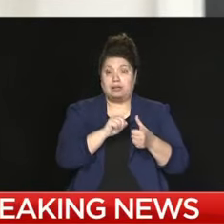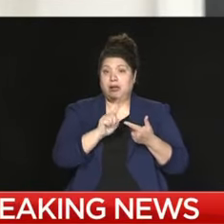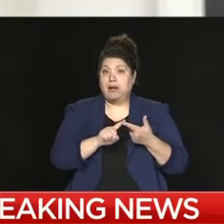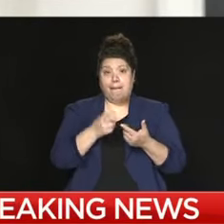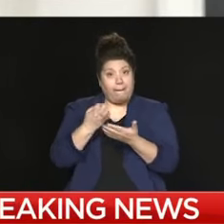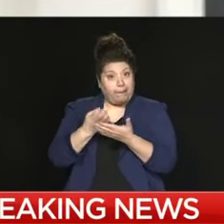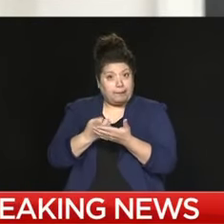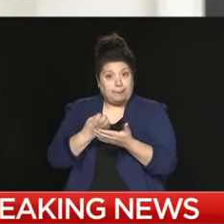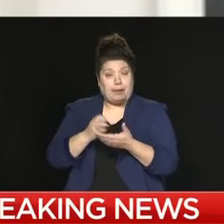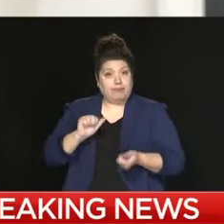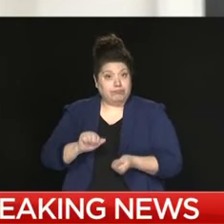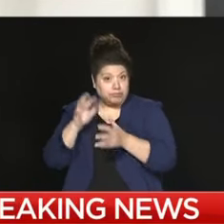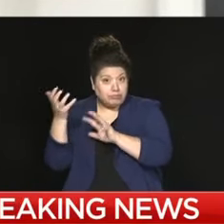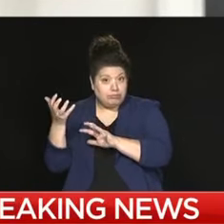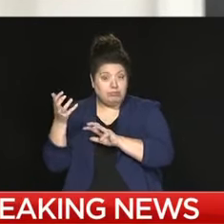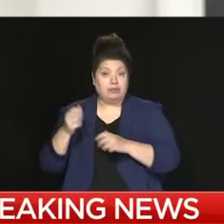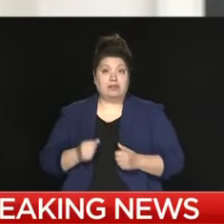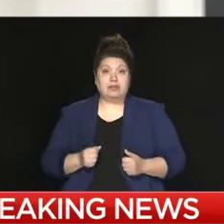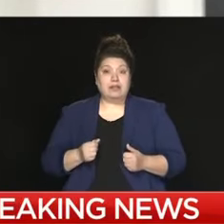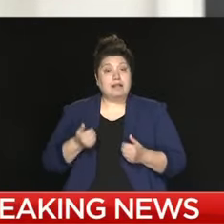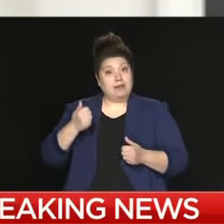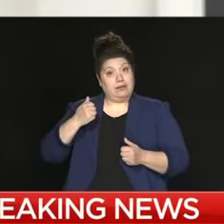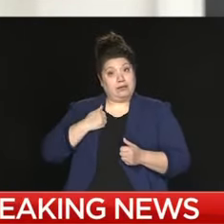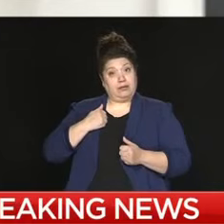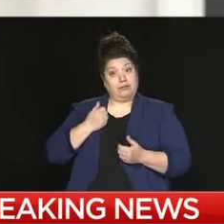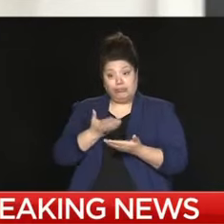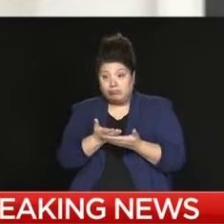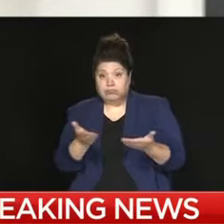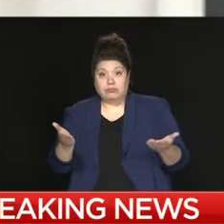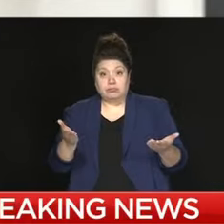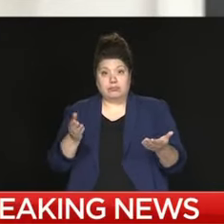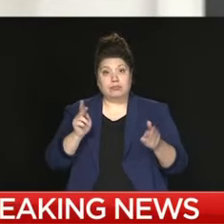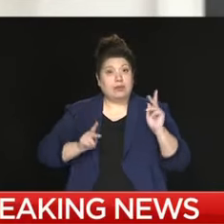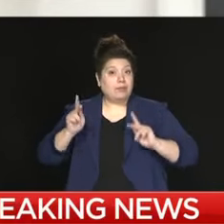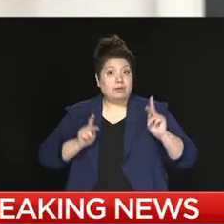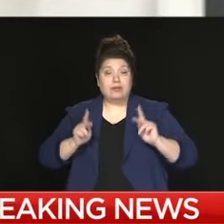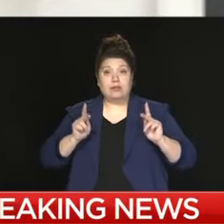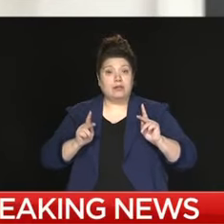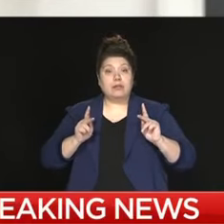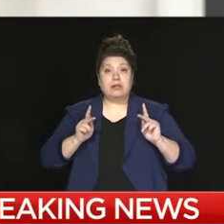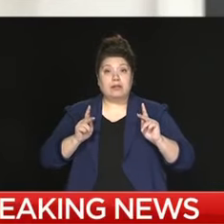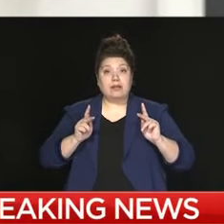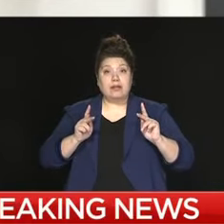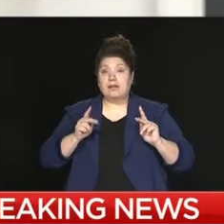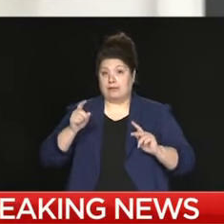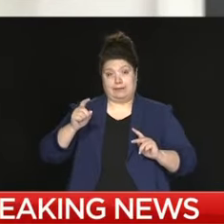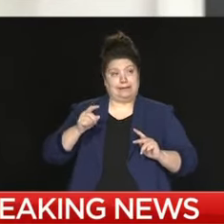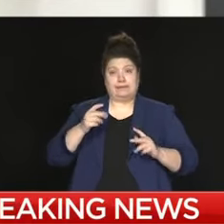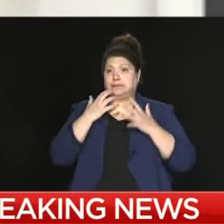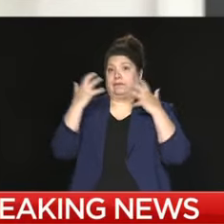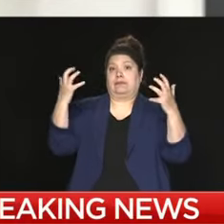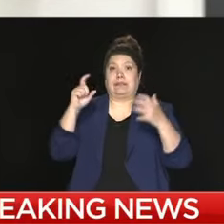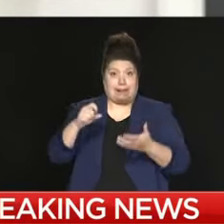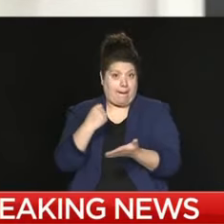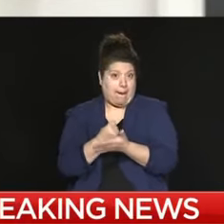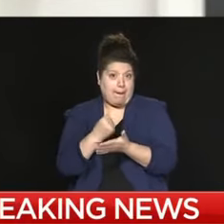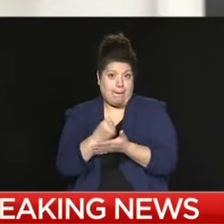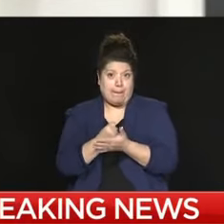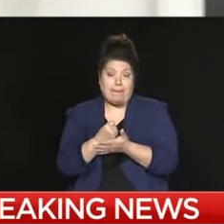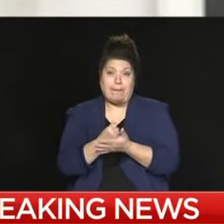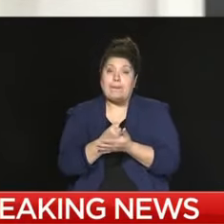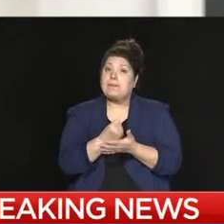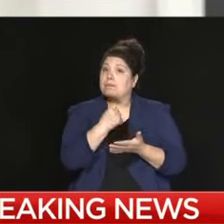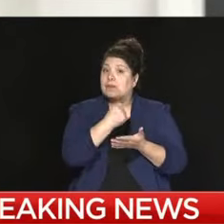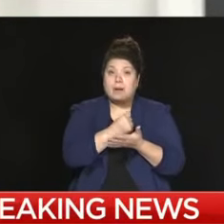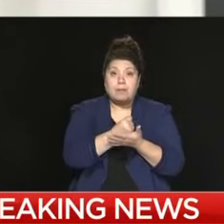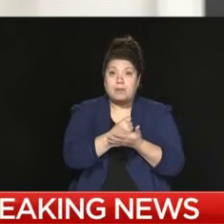and also an economic crisis. Canadians throughout the country need help. They need help